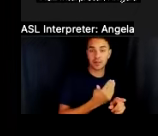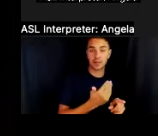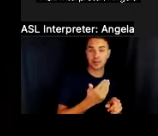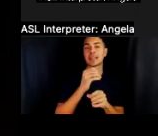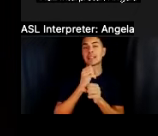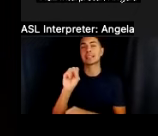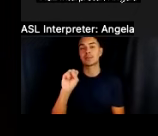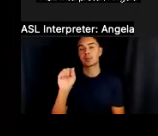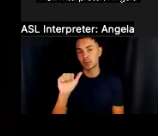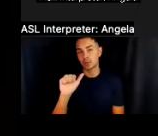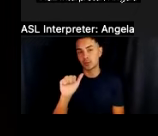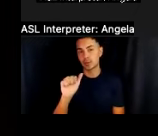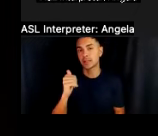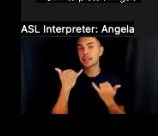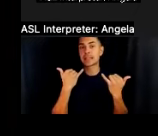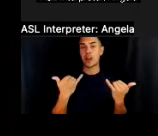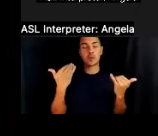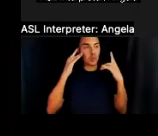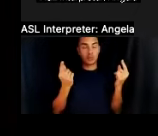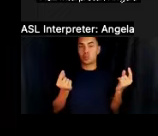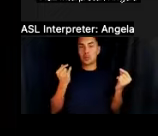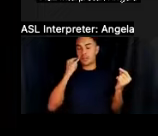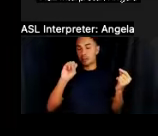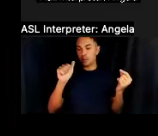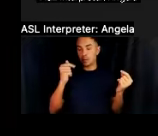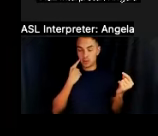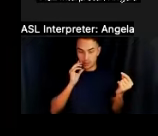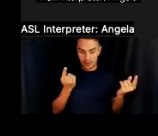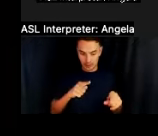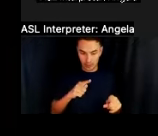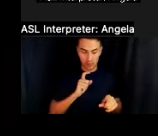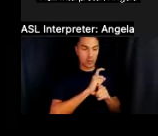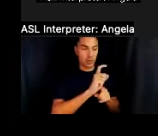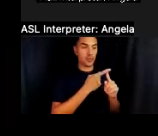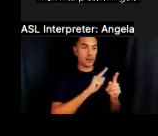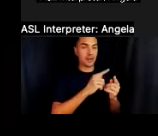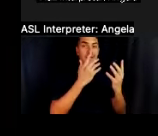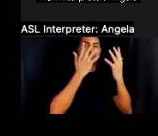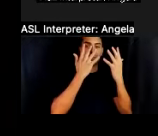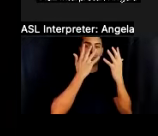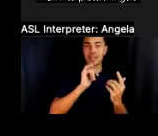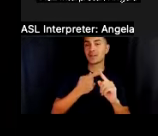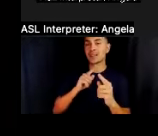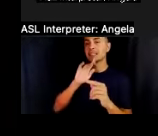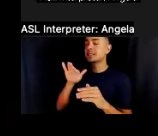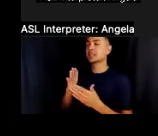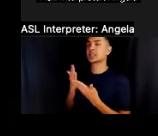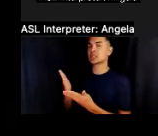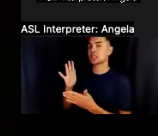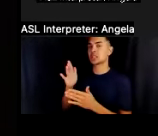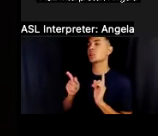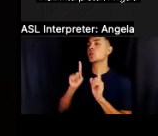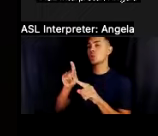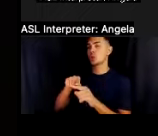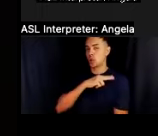assaulted. Now she doesn't know what to do. She calls a friend, and very, very fortunately, that friend suggested, let's go to the